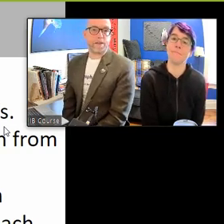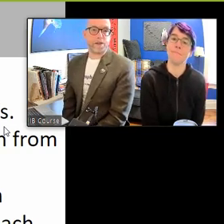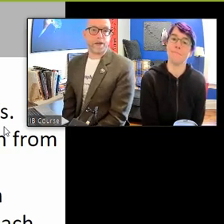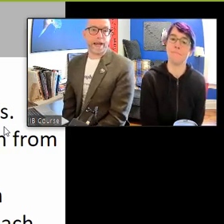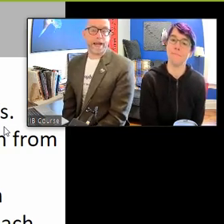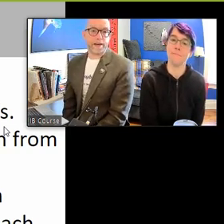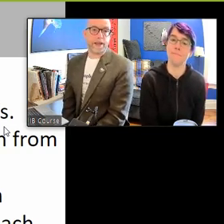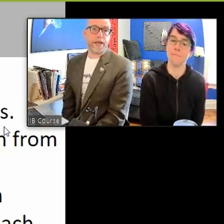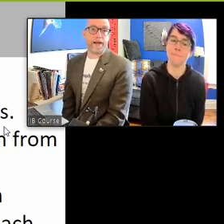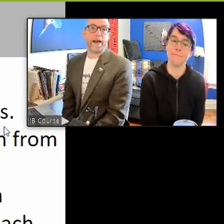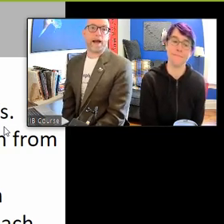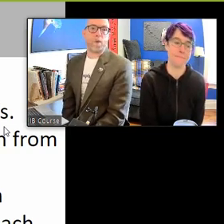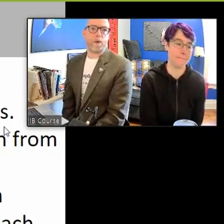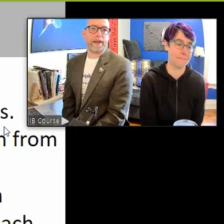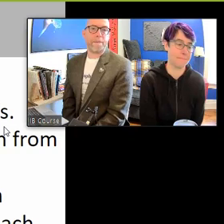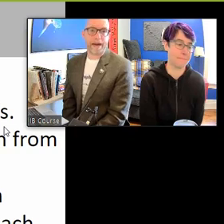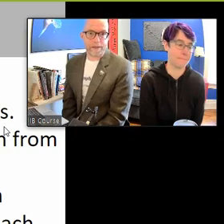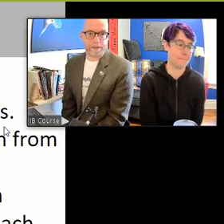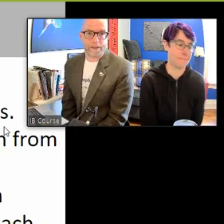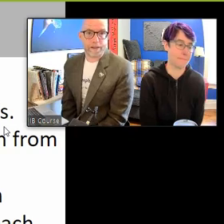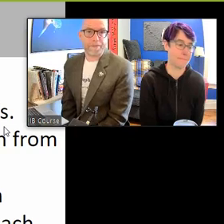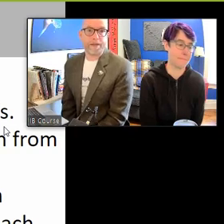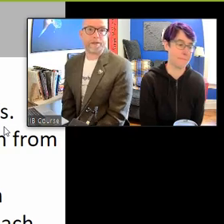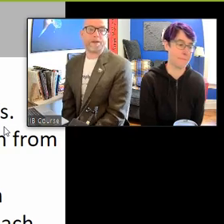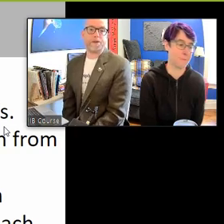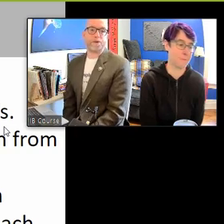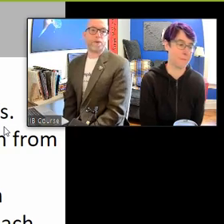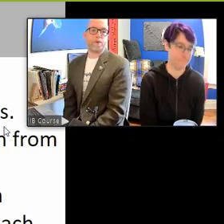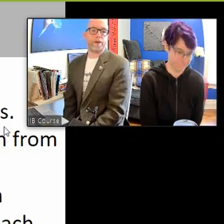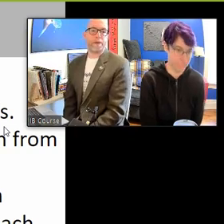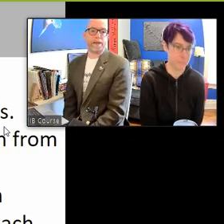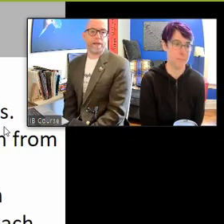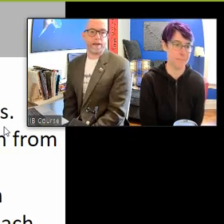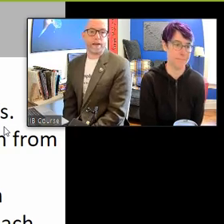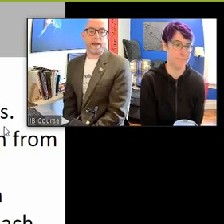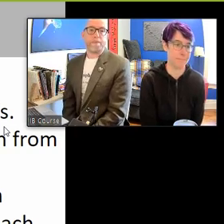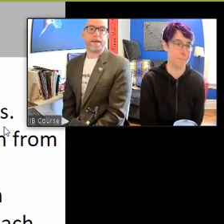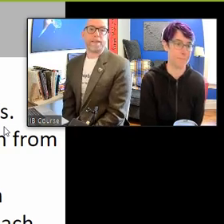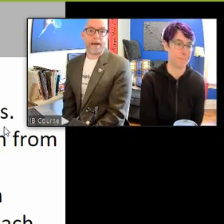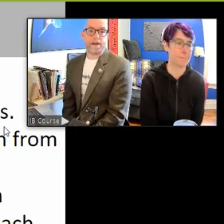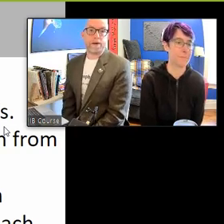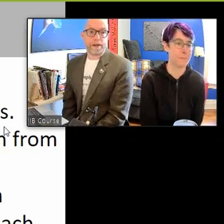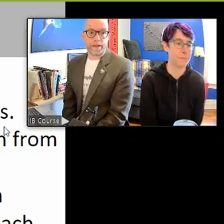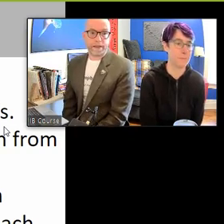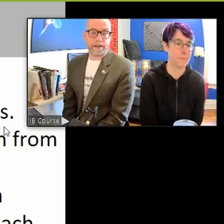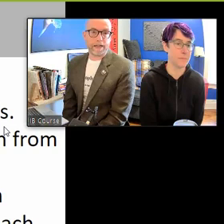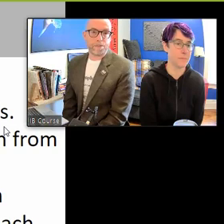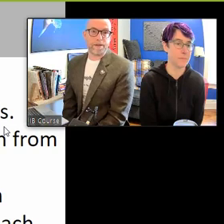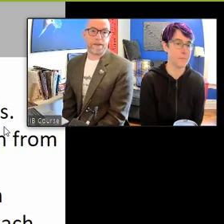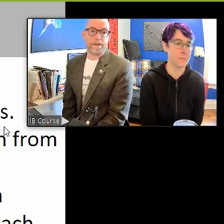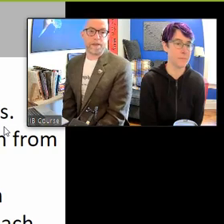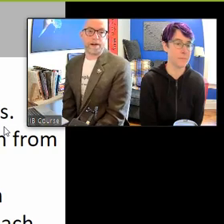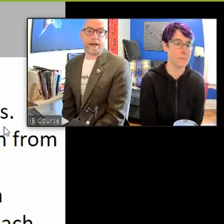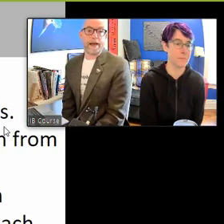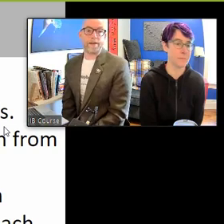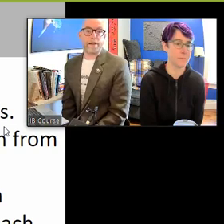and the oxygen, and then how well we can pass it into the tissues where the work is being done. Because that, critically, in that last bullet